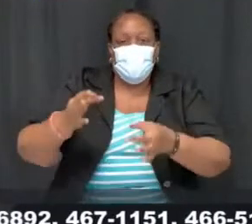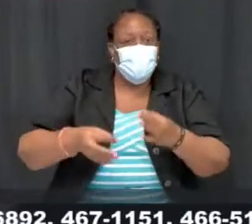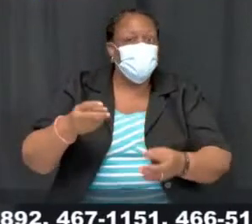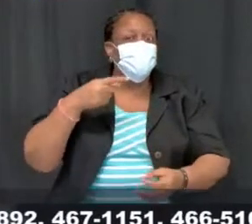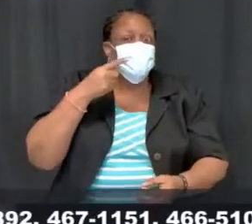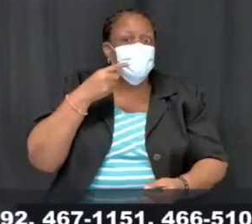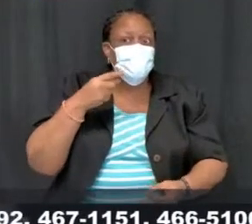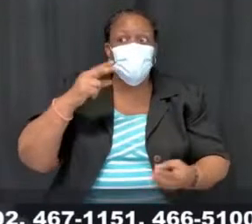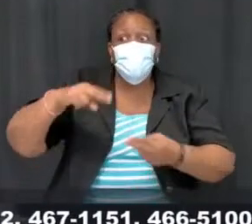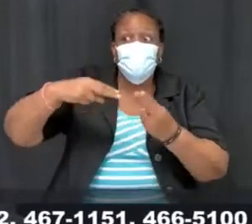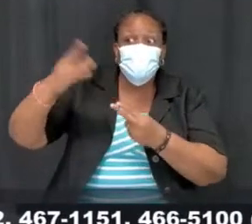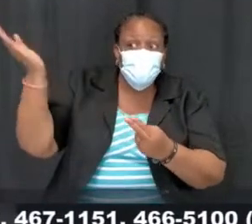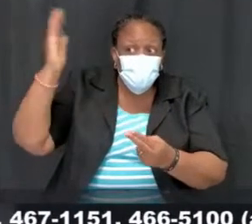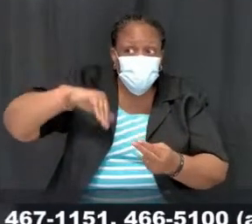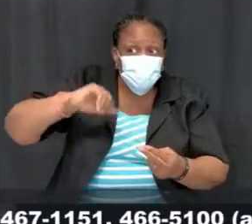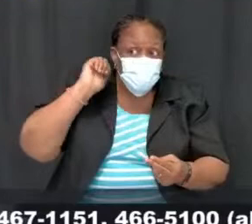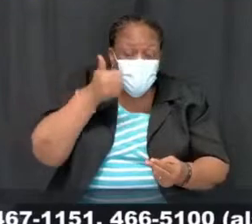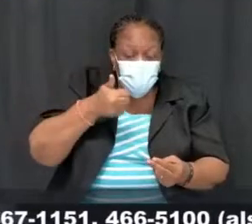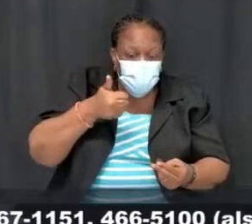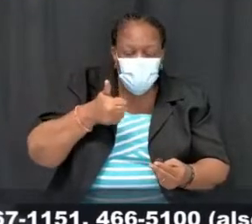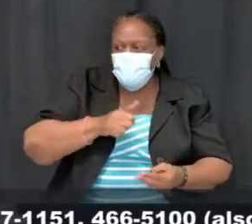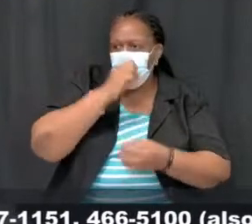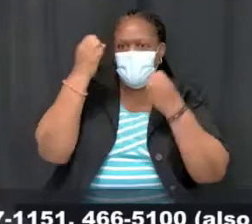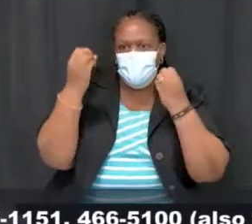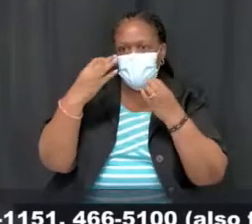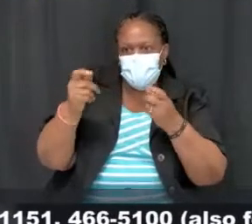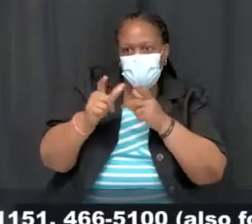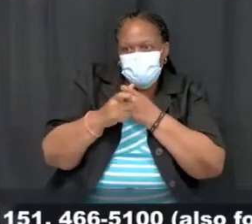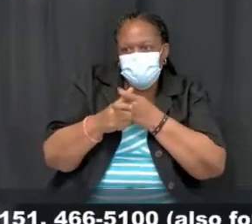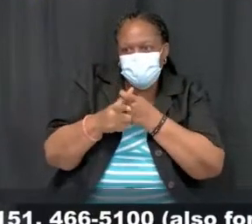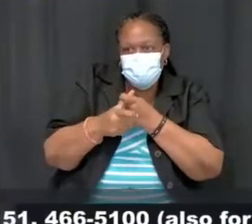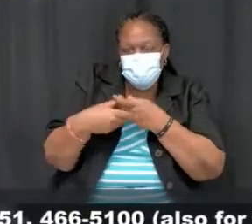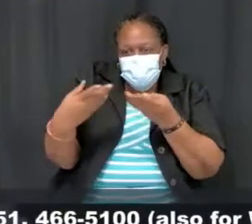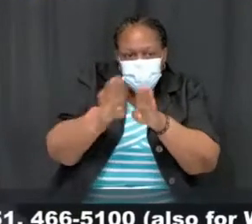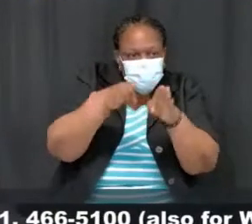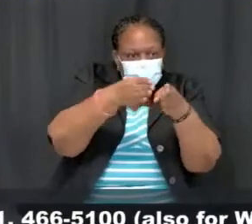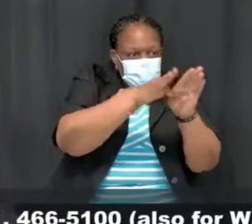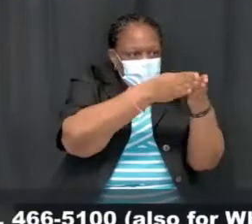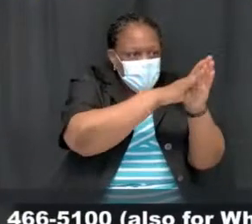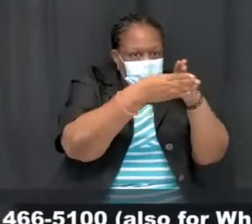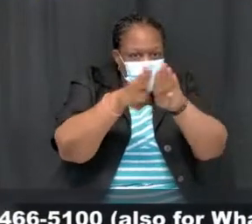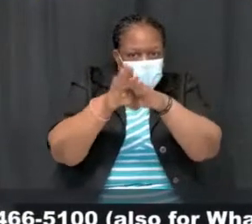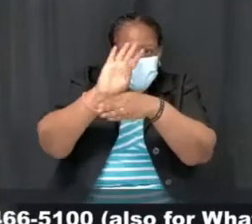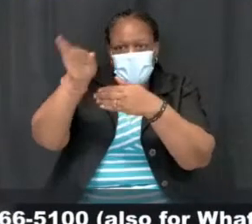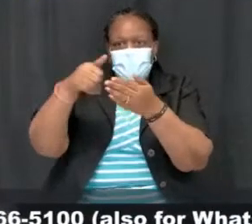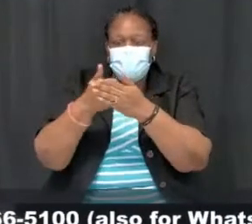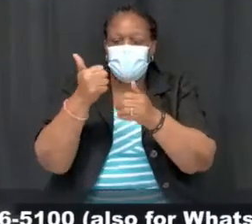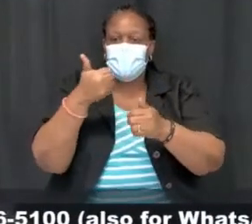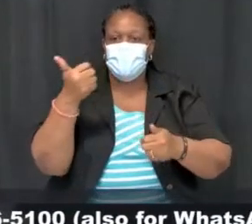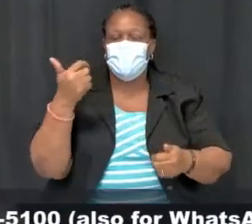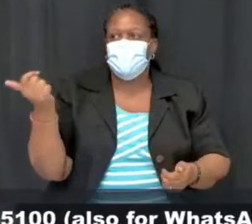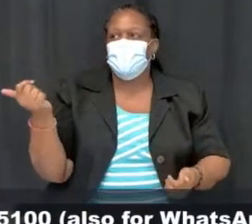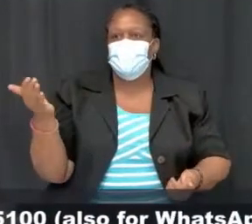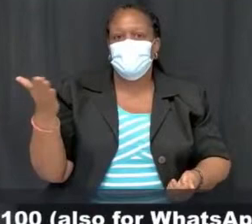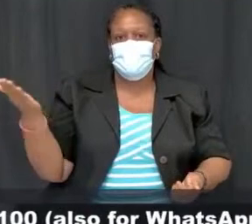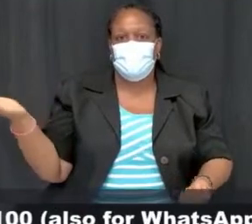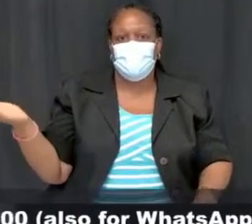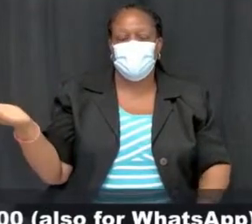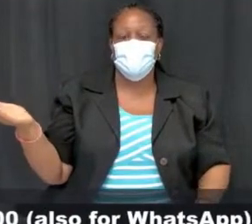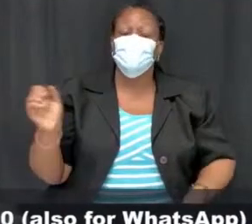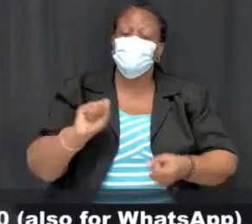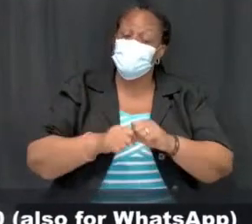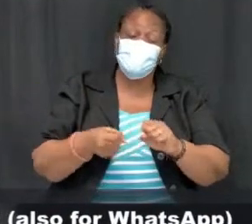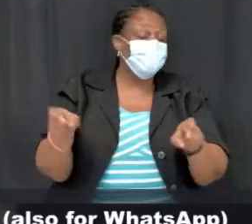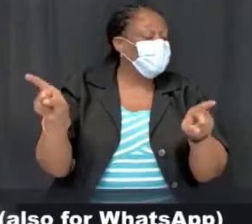making sure they put on their shutters, boarding up, etc. And so the way we prepare for that is by